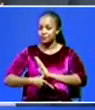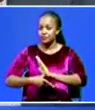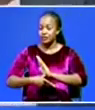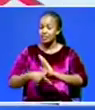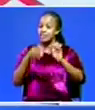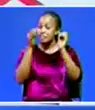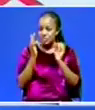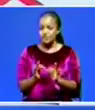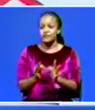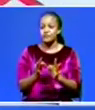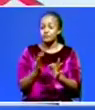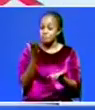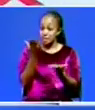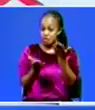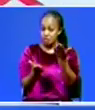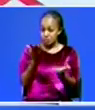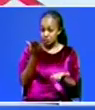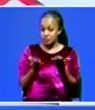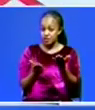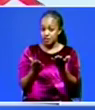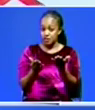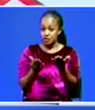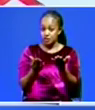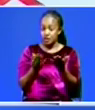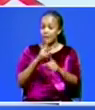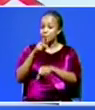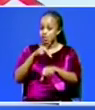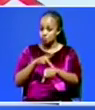that somebody in his stupid wisdom